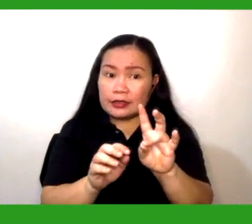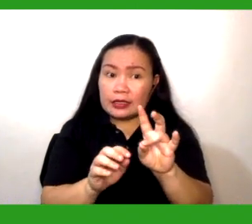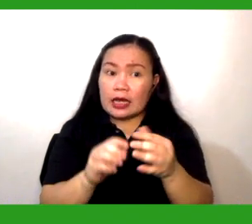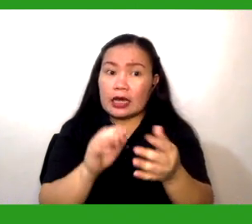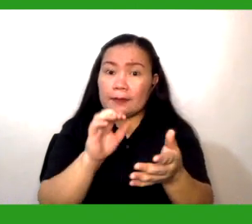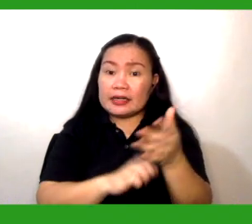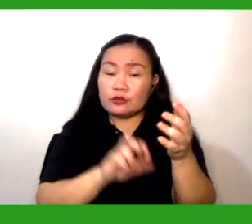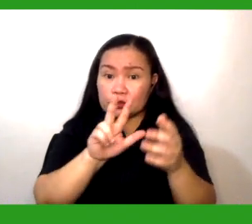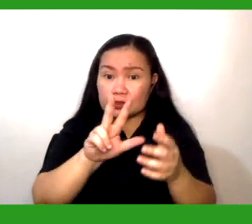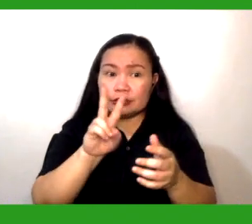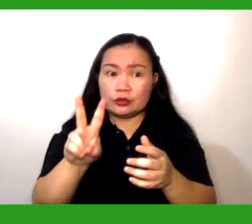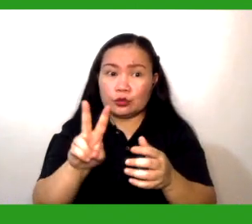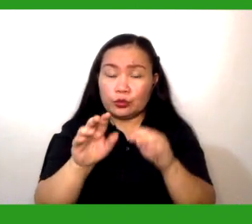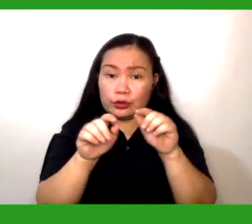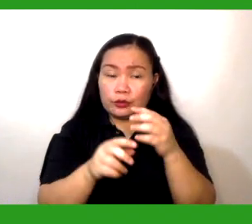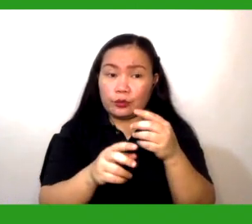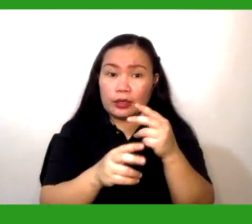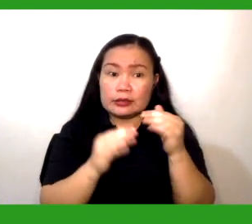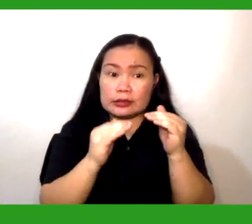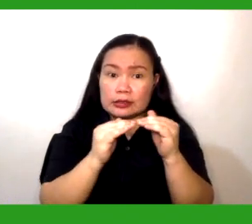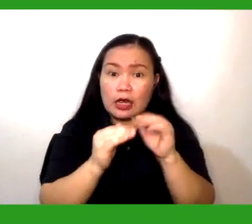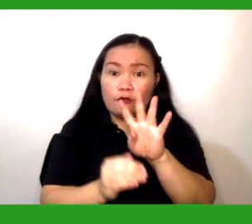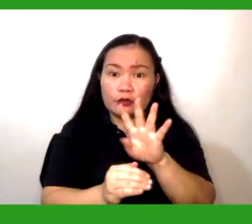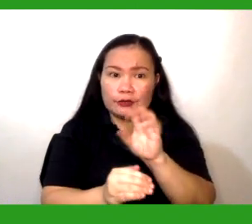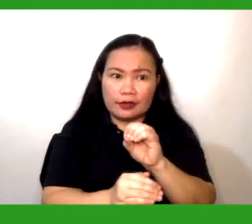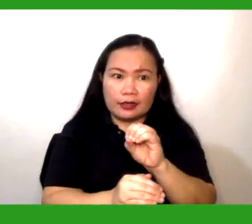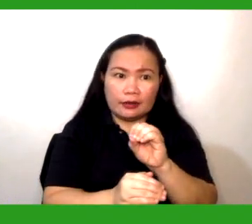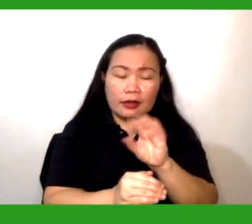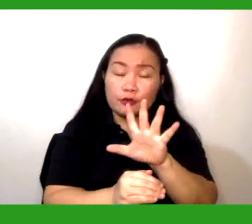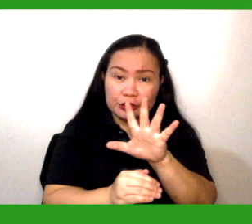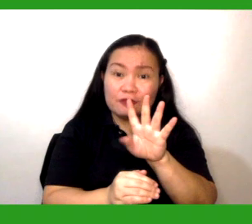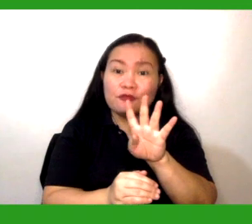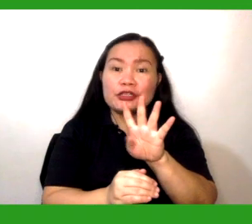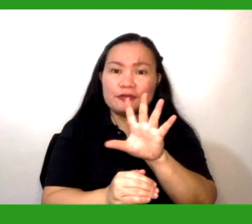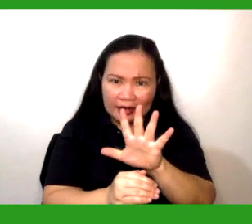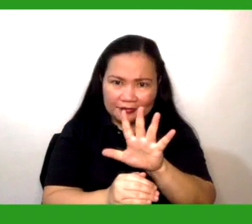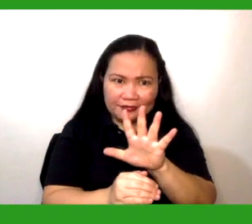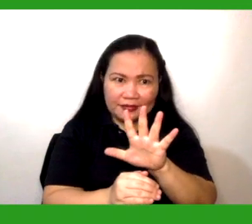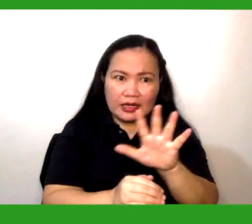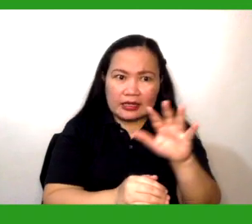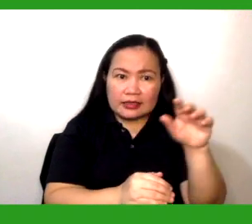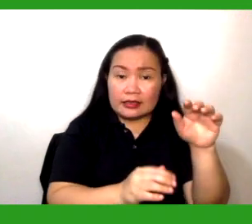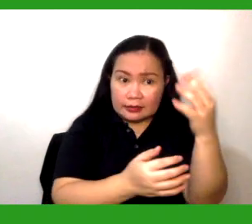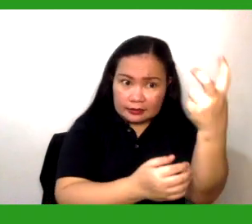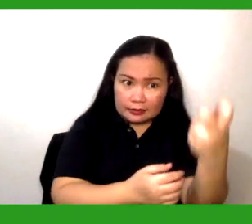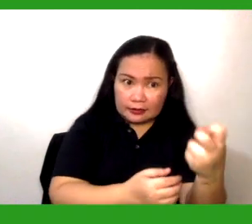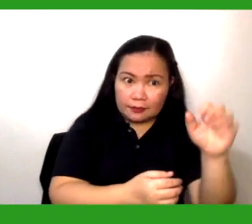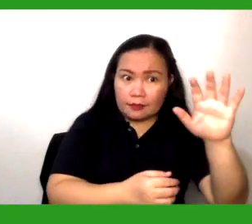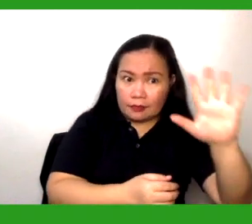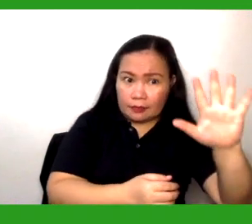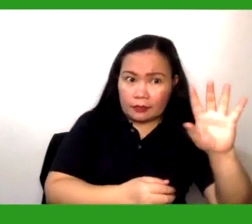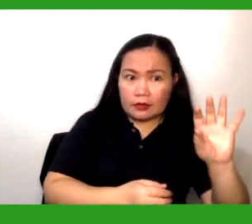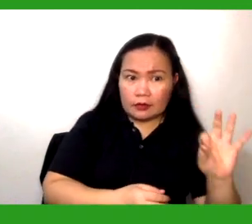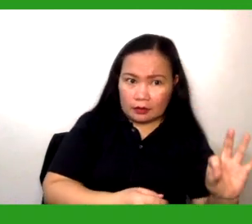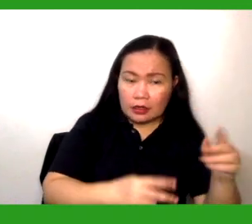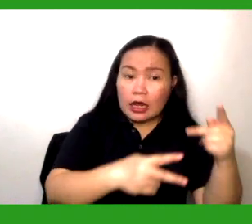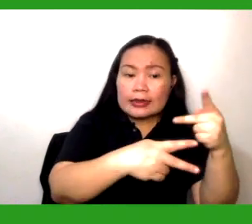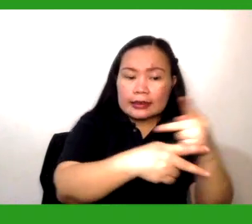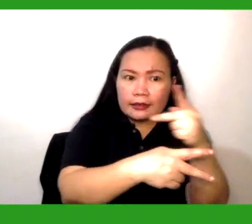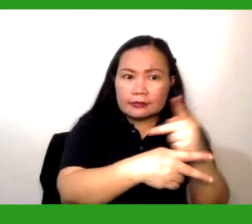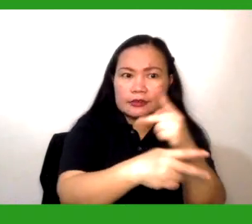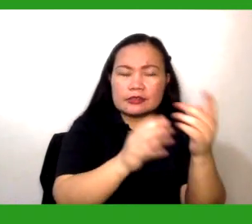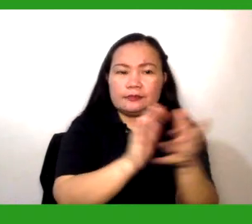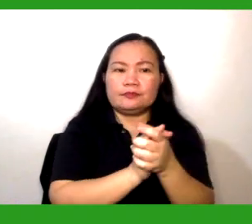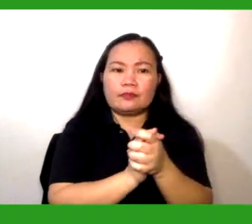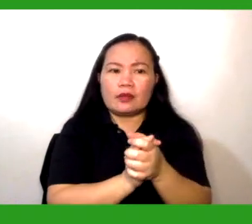5/9 times 77 minus 32, that is 45. Now, this time, we